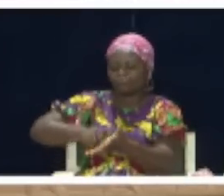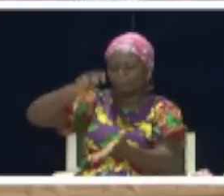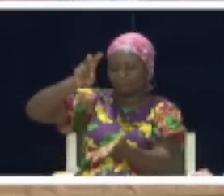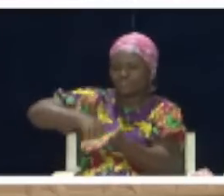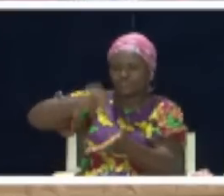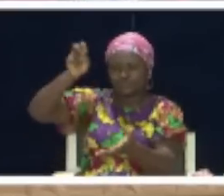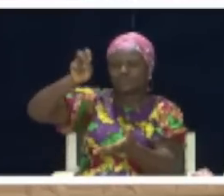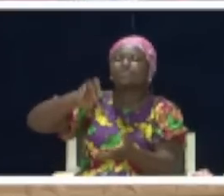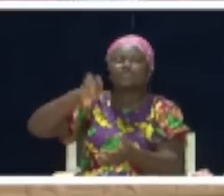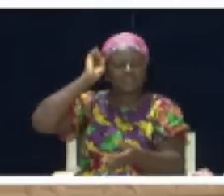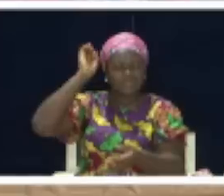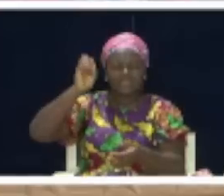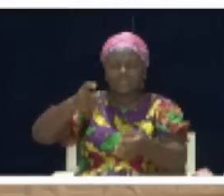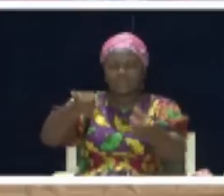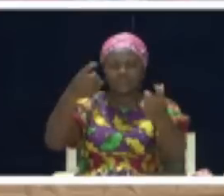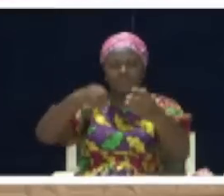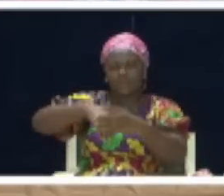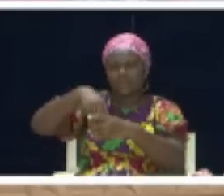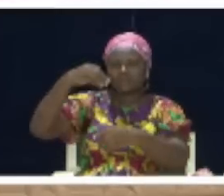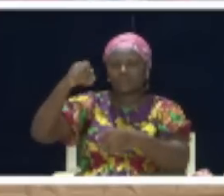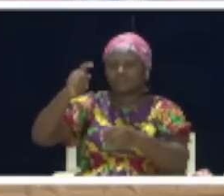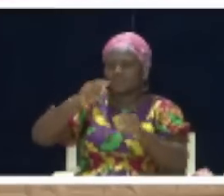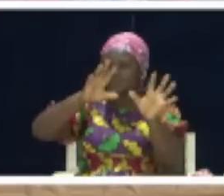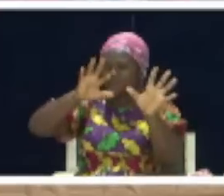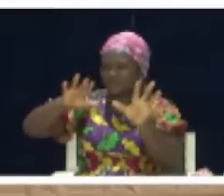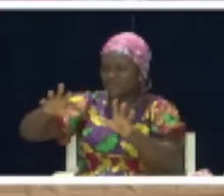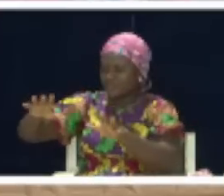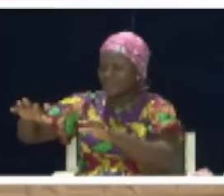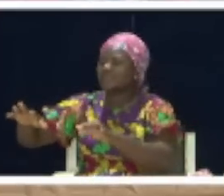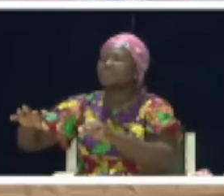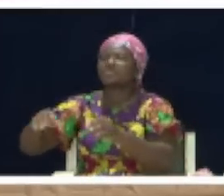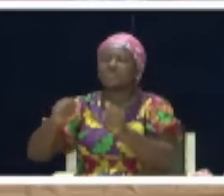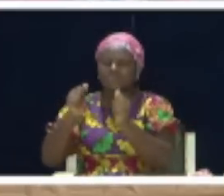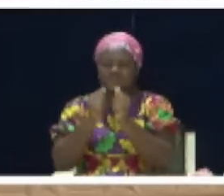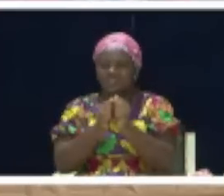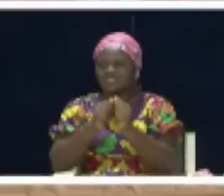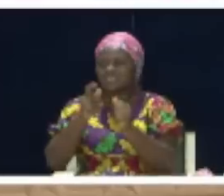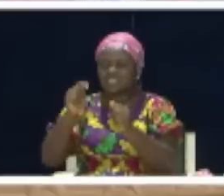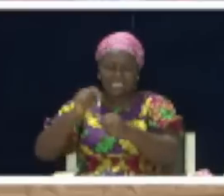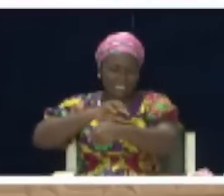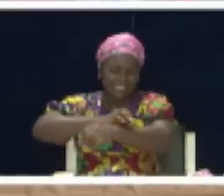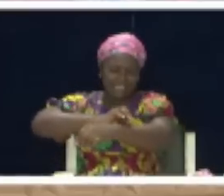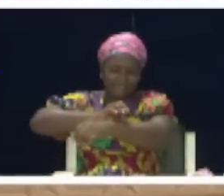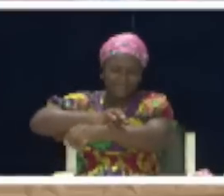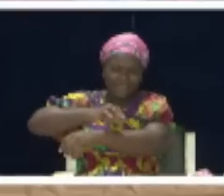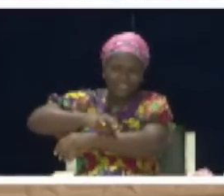out of the river with the skin of a brand new baby.